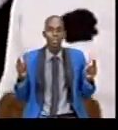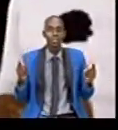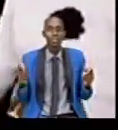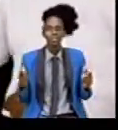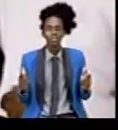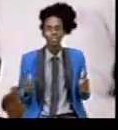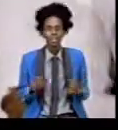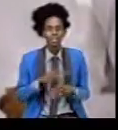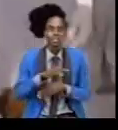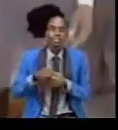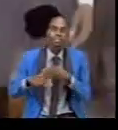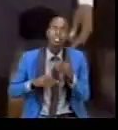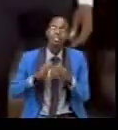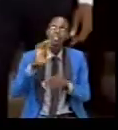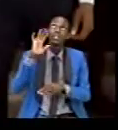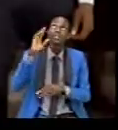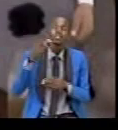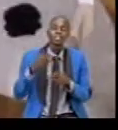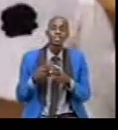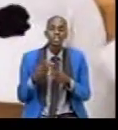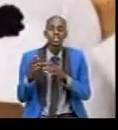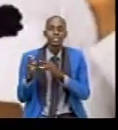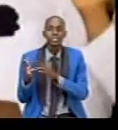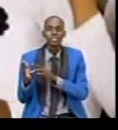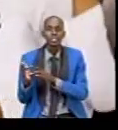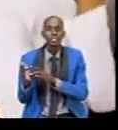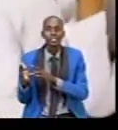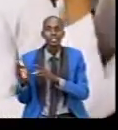Supernatural about your Jesus.